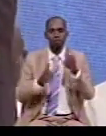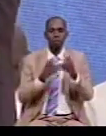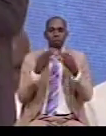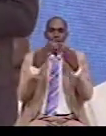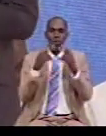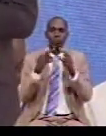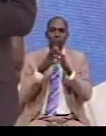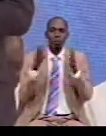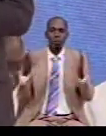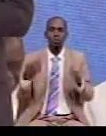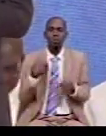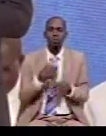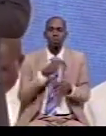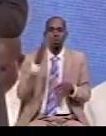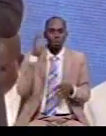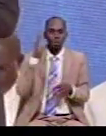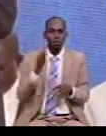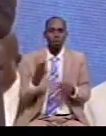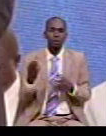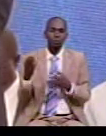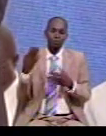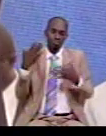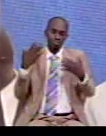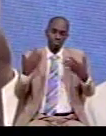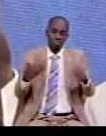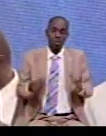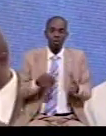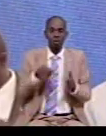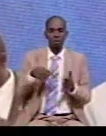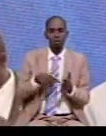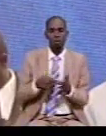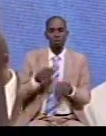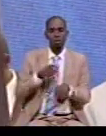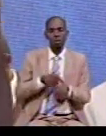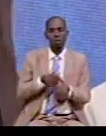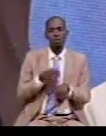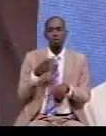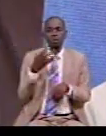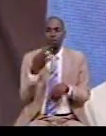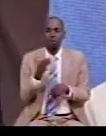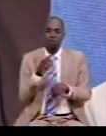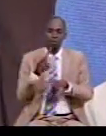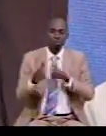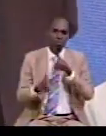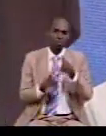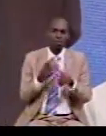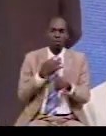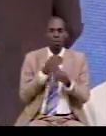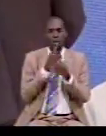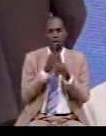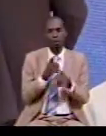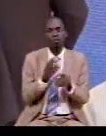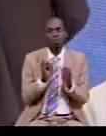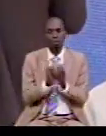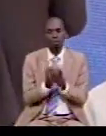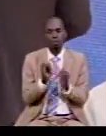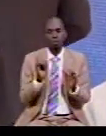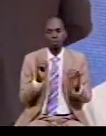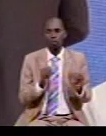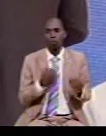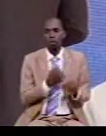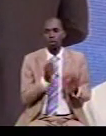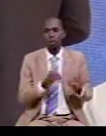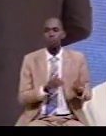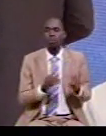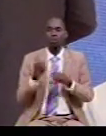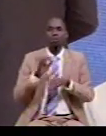end for the sake of time so that we move on to the next activity. Panel members, we are very grateful for all the wisdom